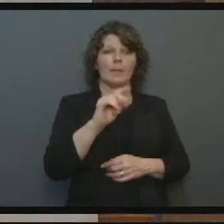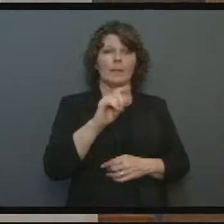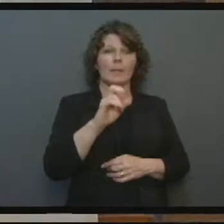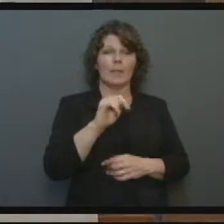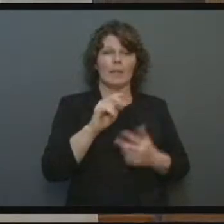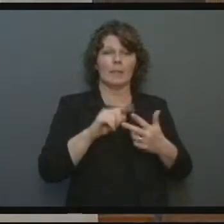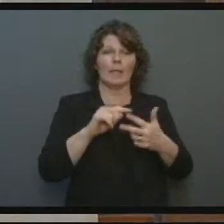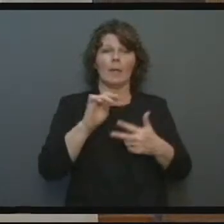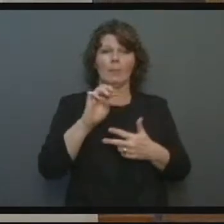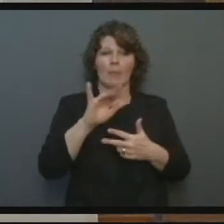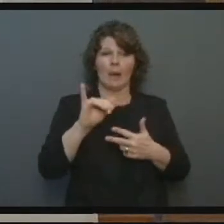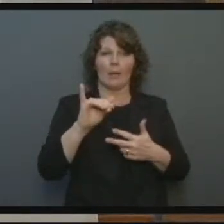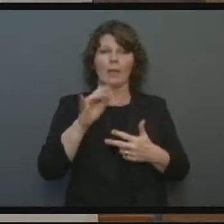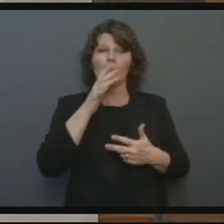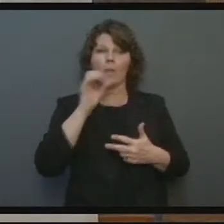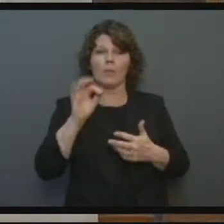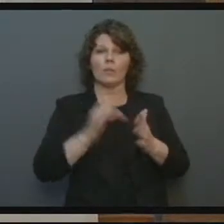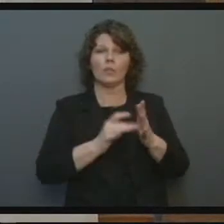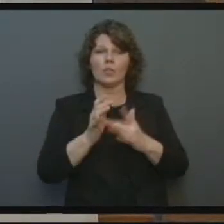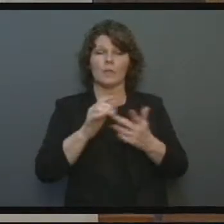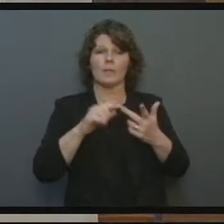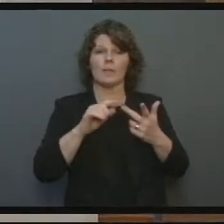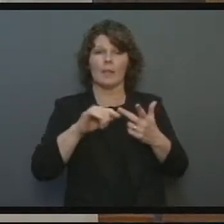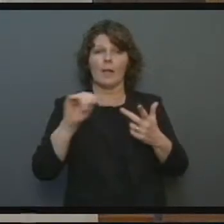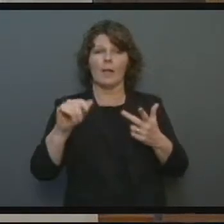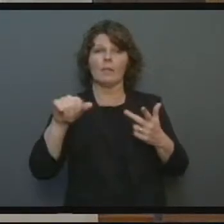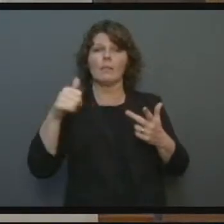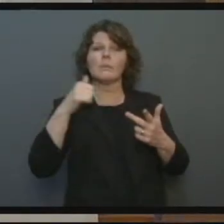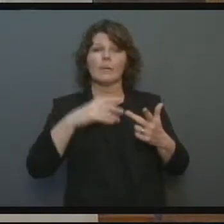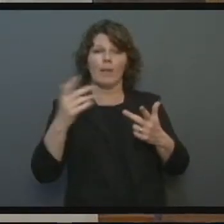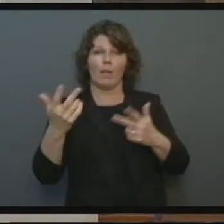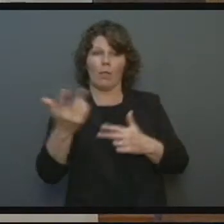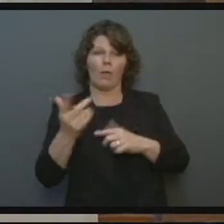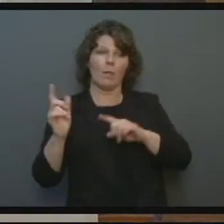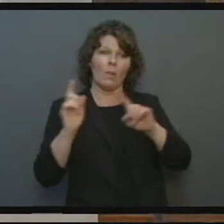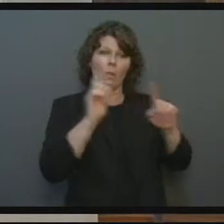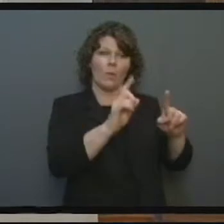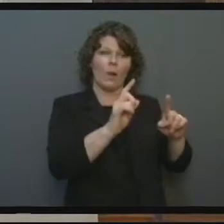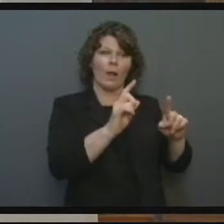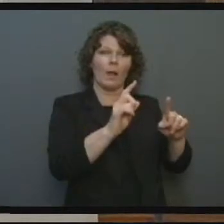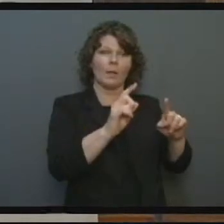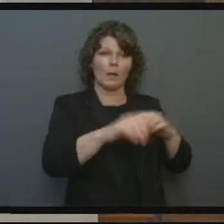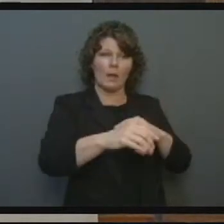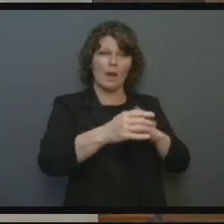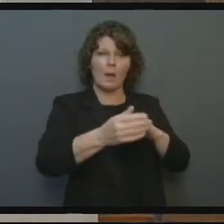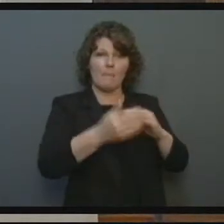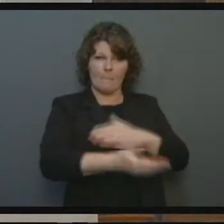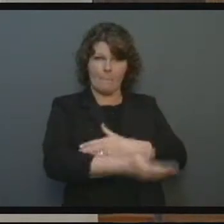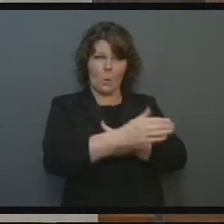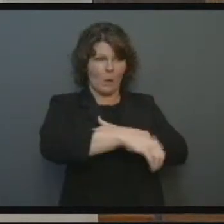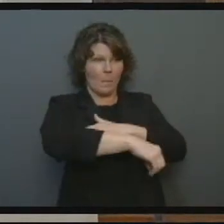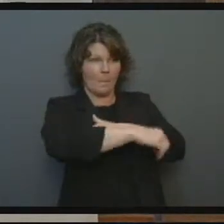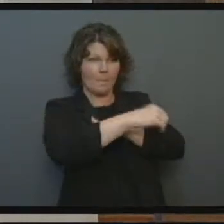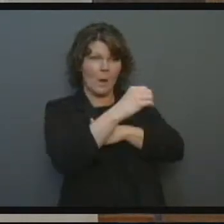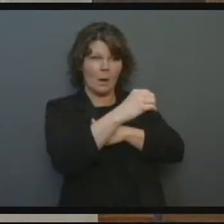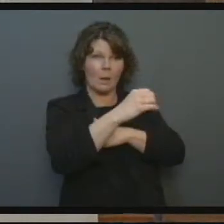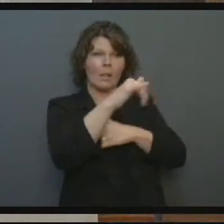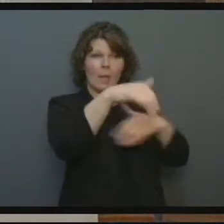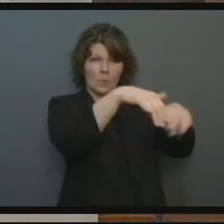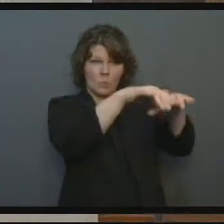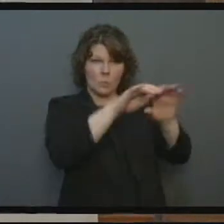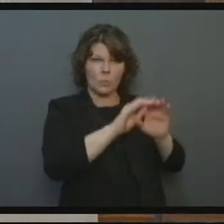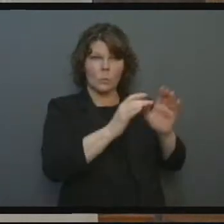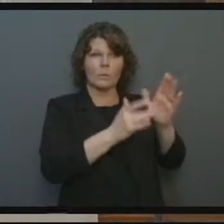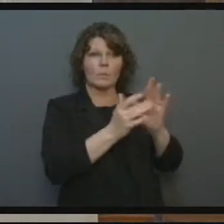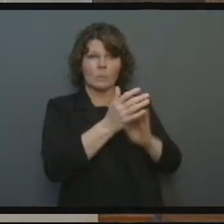spices so that they might go and anoint him. And very early on the first day of the week, when the sun had risen, they went to the tomb, and they were saying